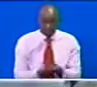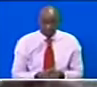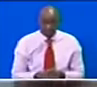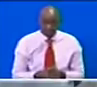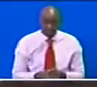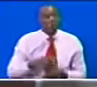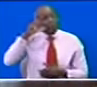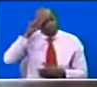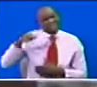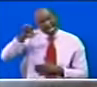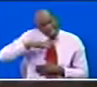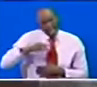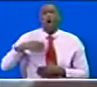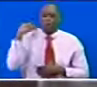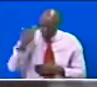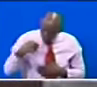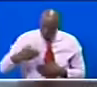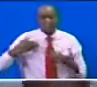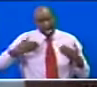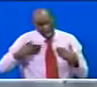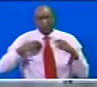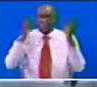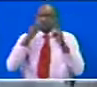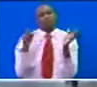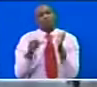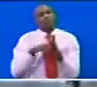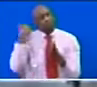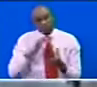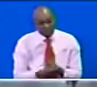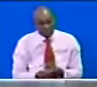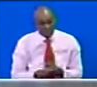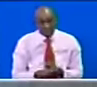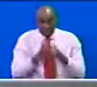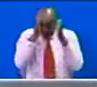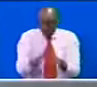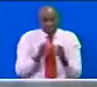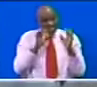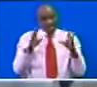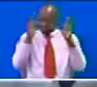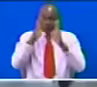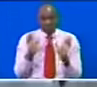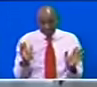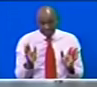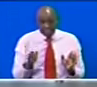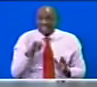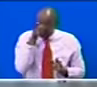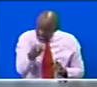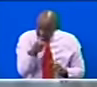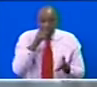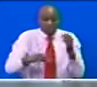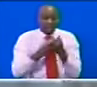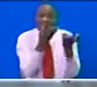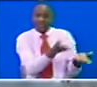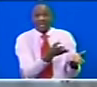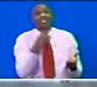the coastal region has always rallied itself around issues and not personality. This experiment right now of trying to